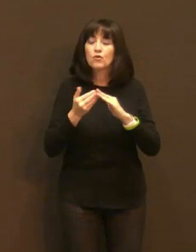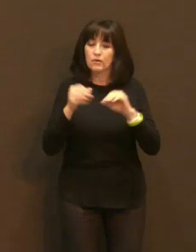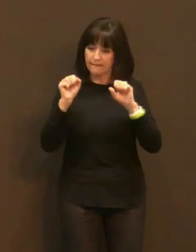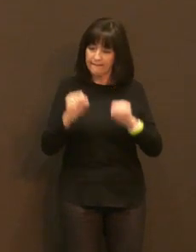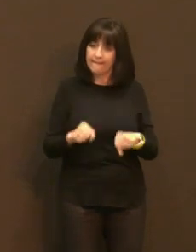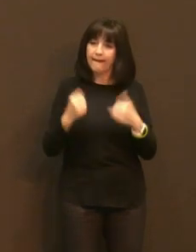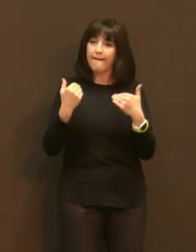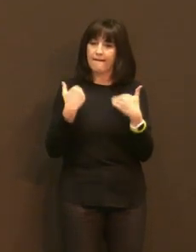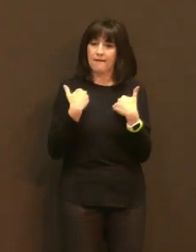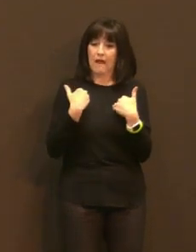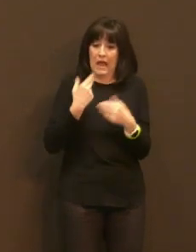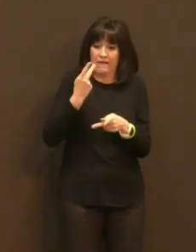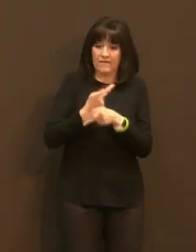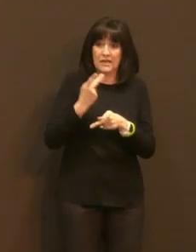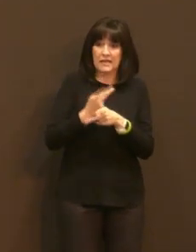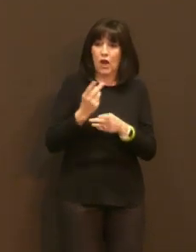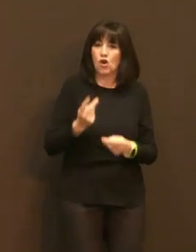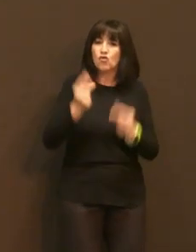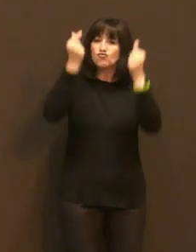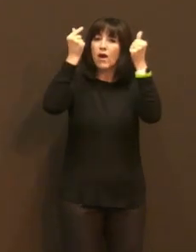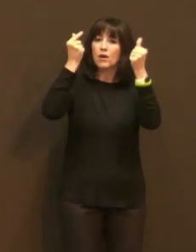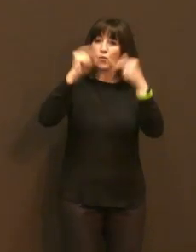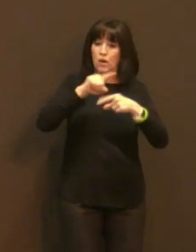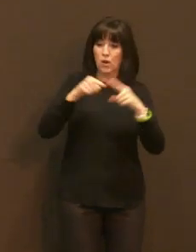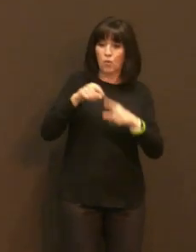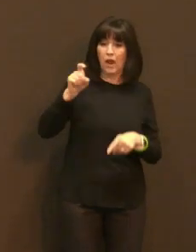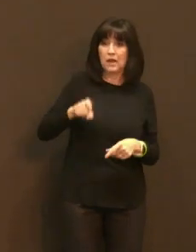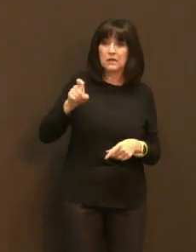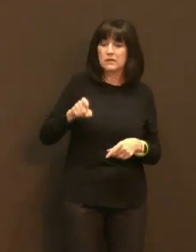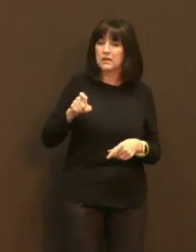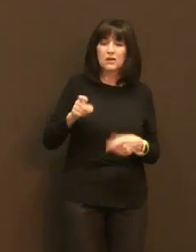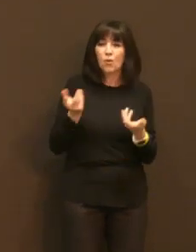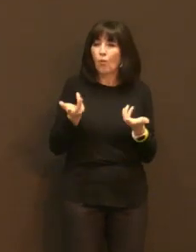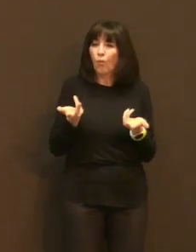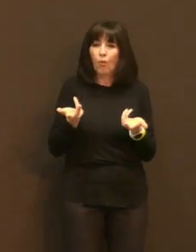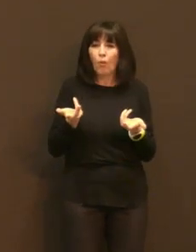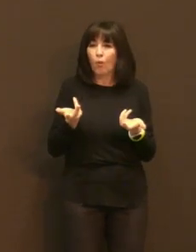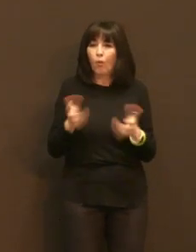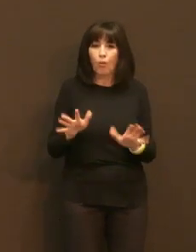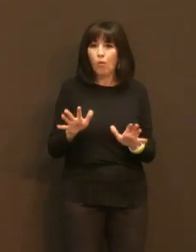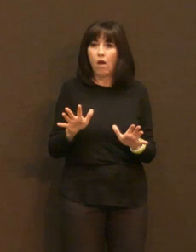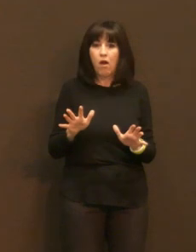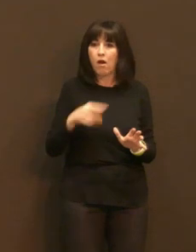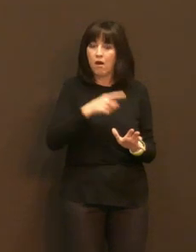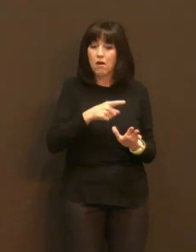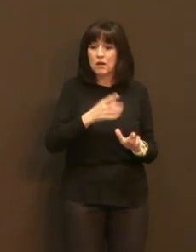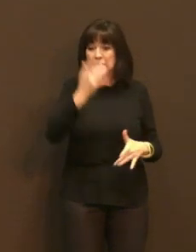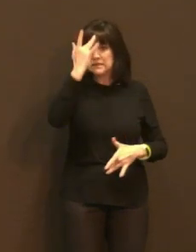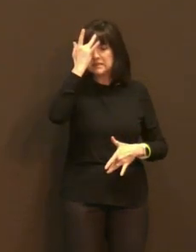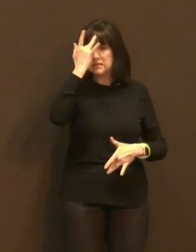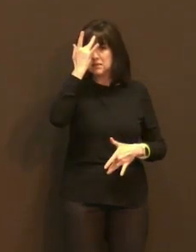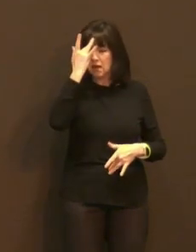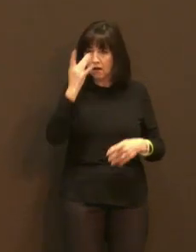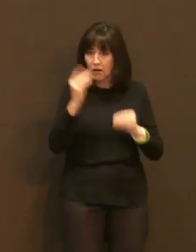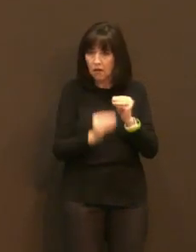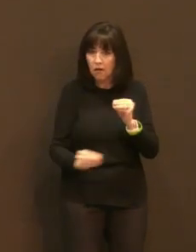early when they need it, as opposed to waiting till they are more ill and it's